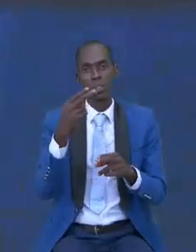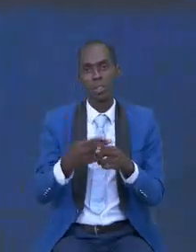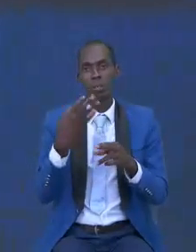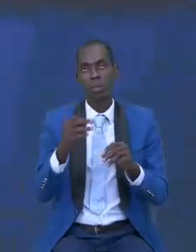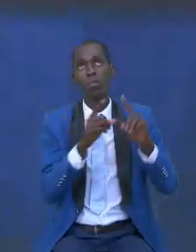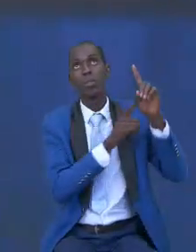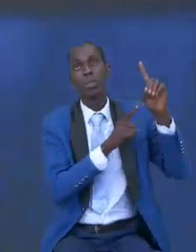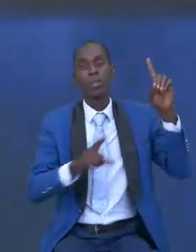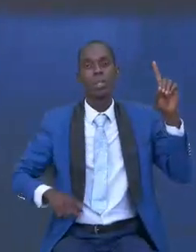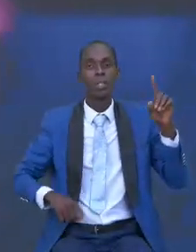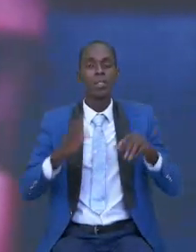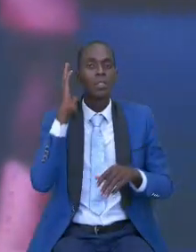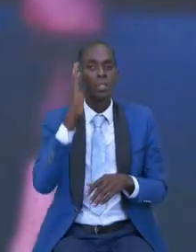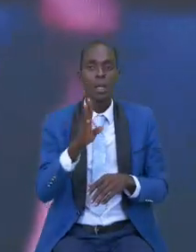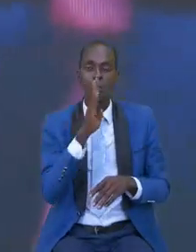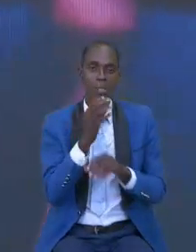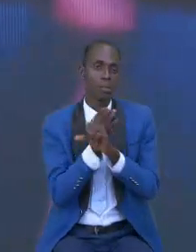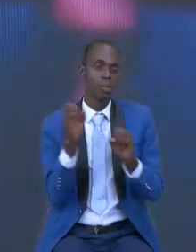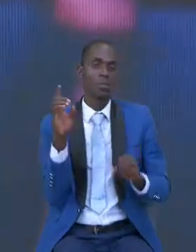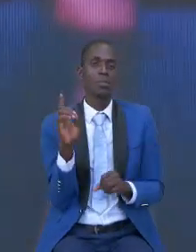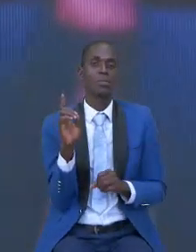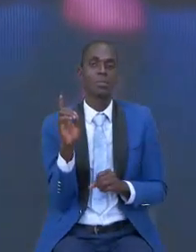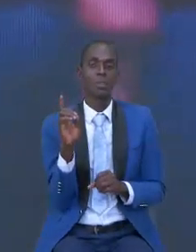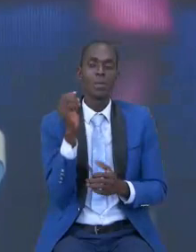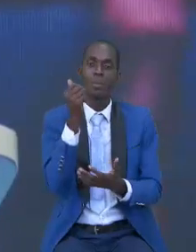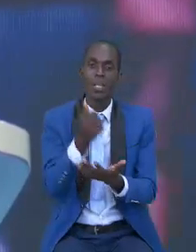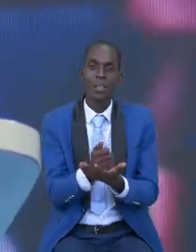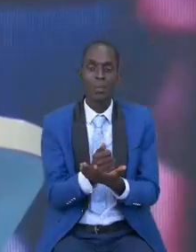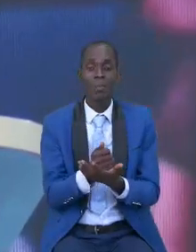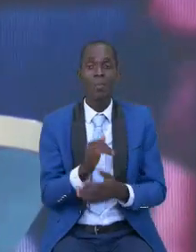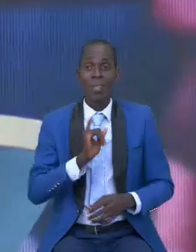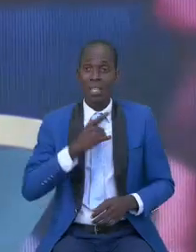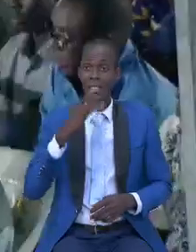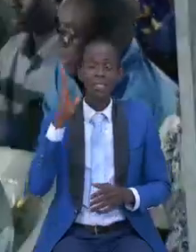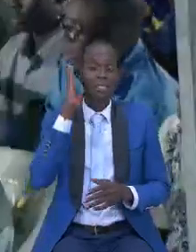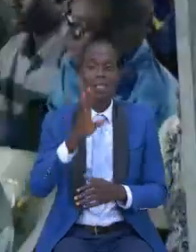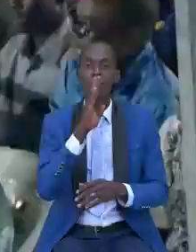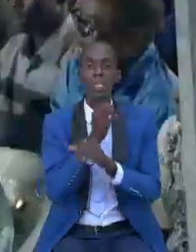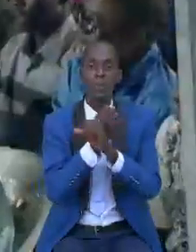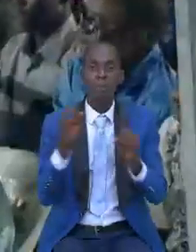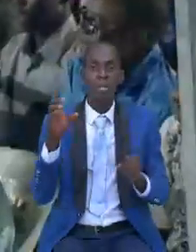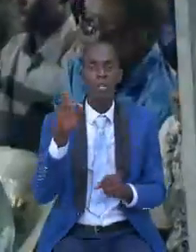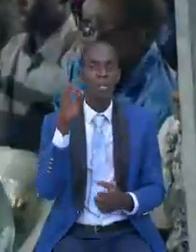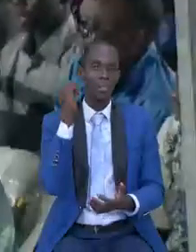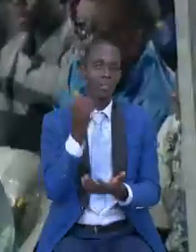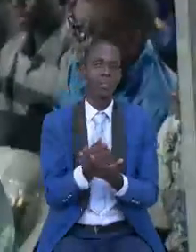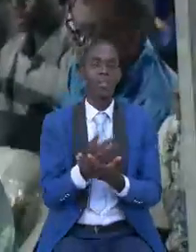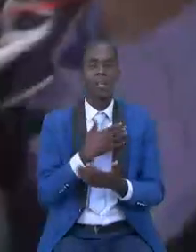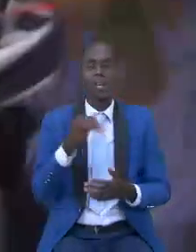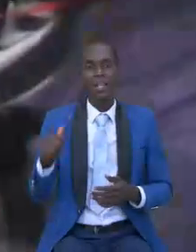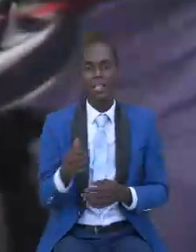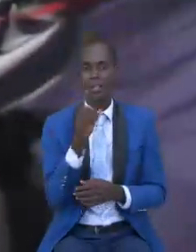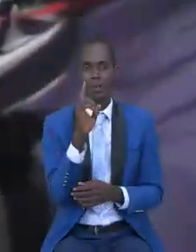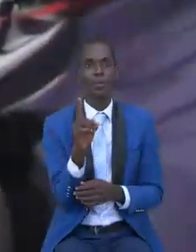of the Lord shall be saved. I say shall be saved. And